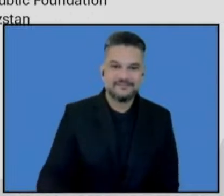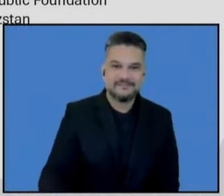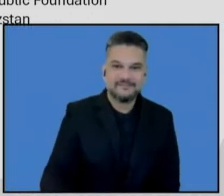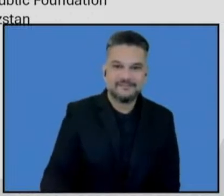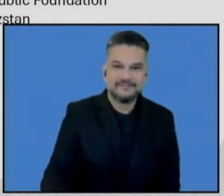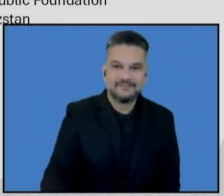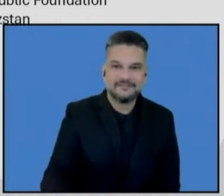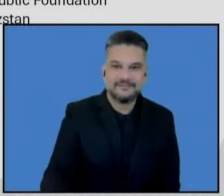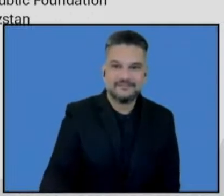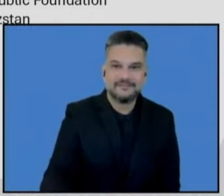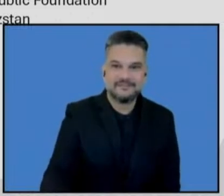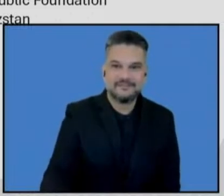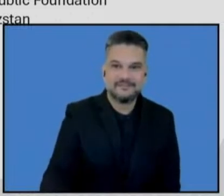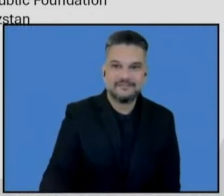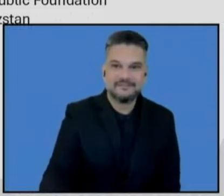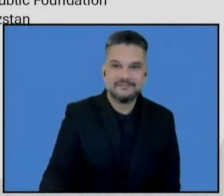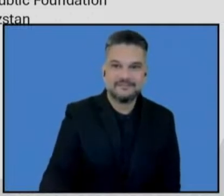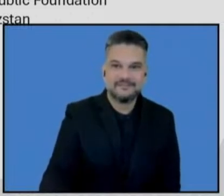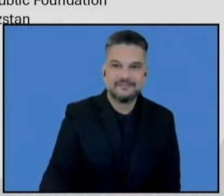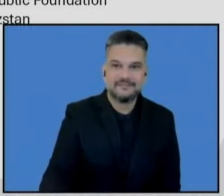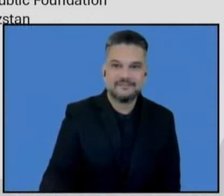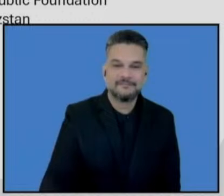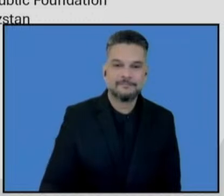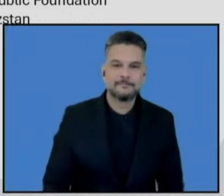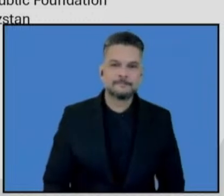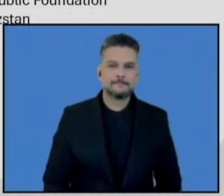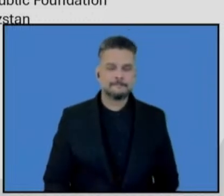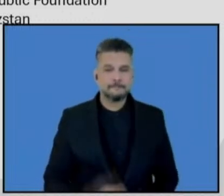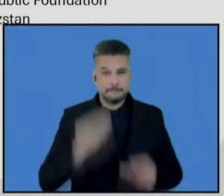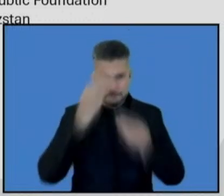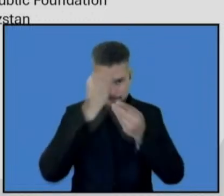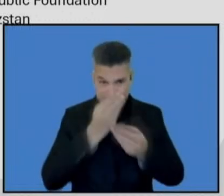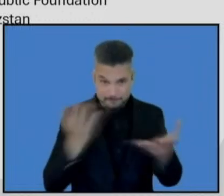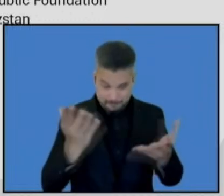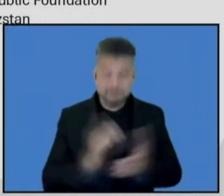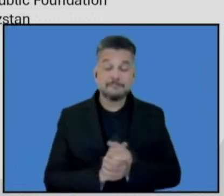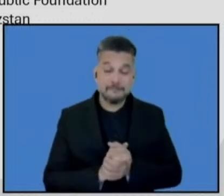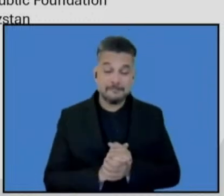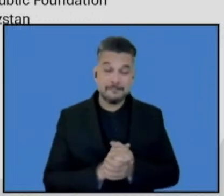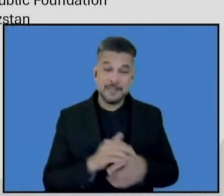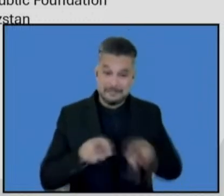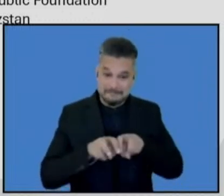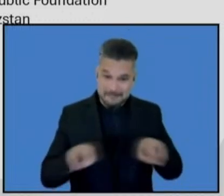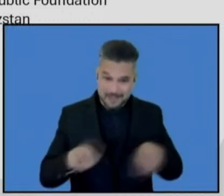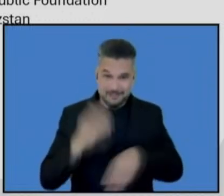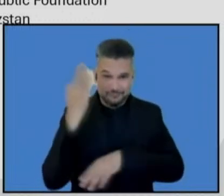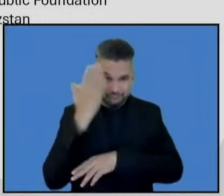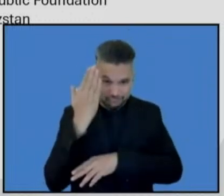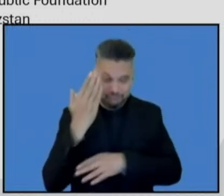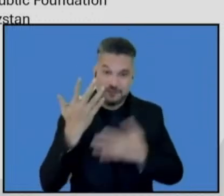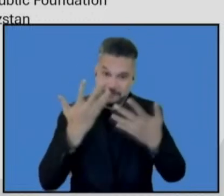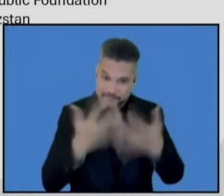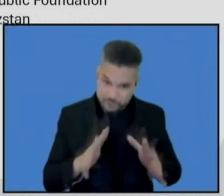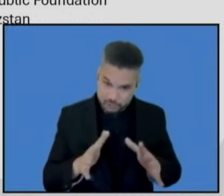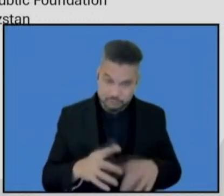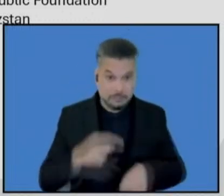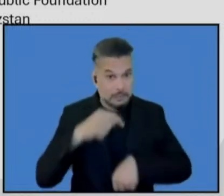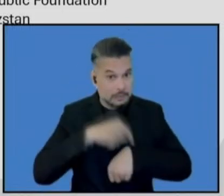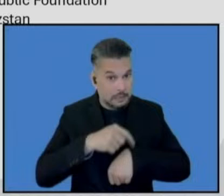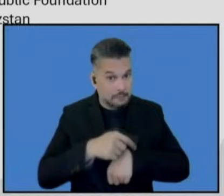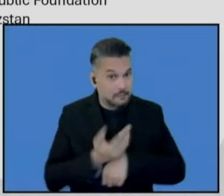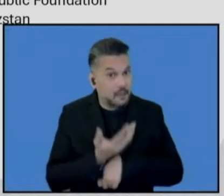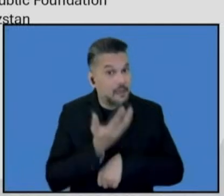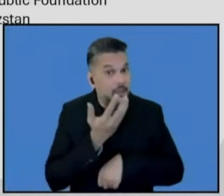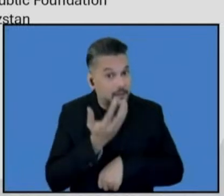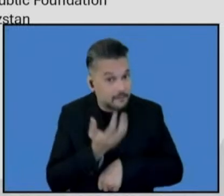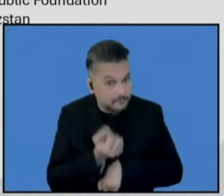As a kind reminder, following each panel discussion and time permitting, there will be a